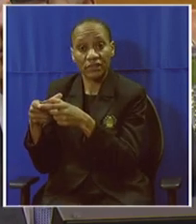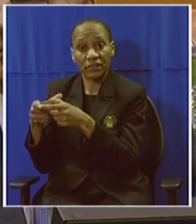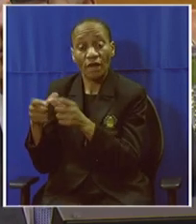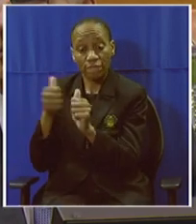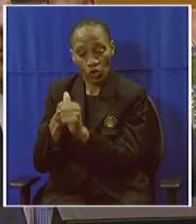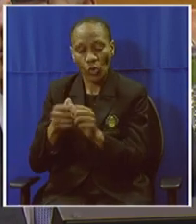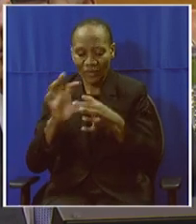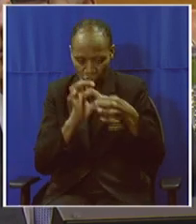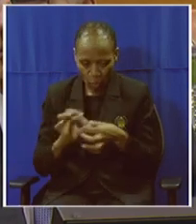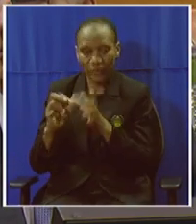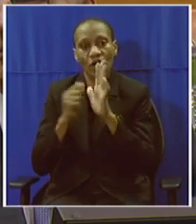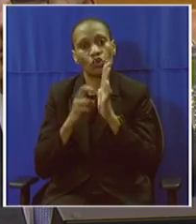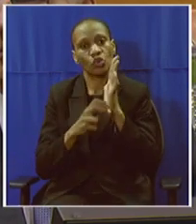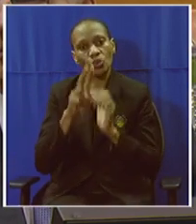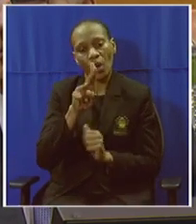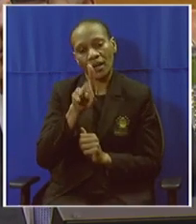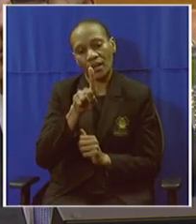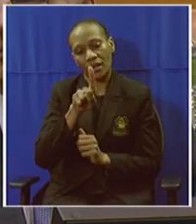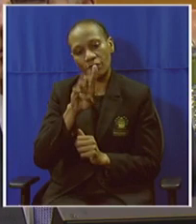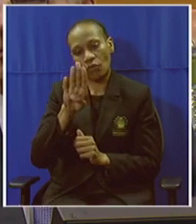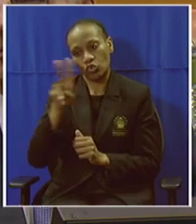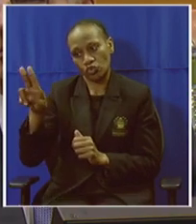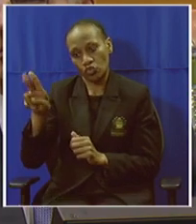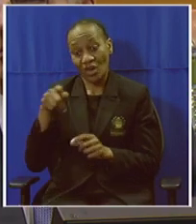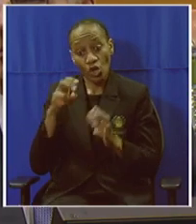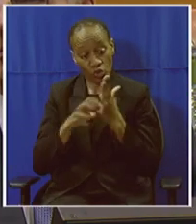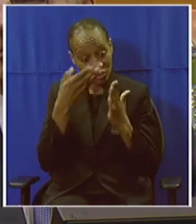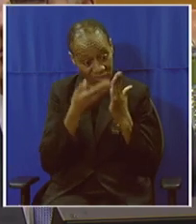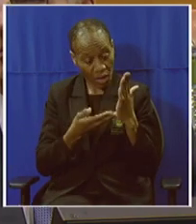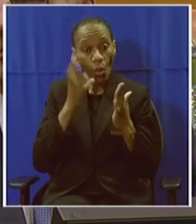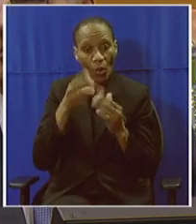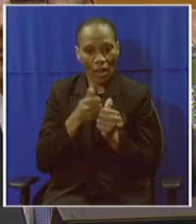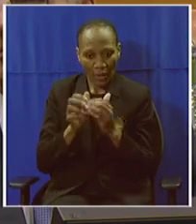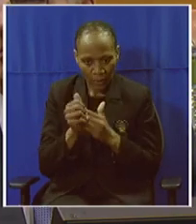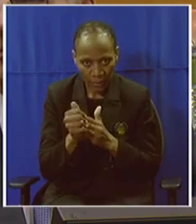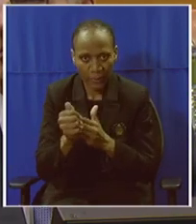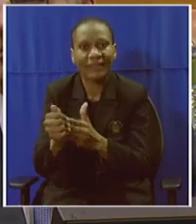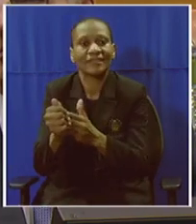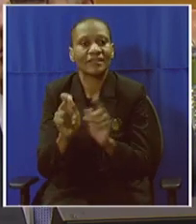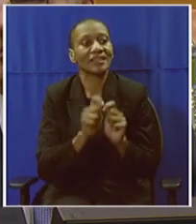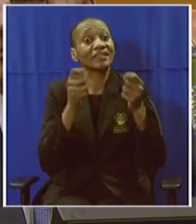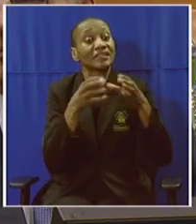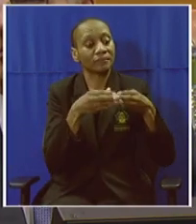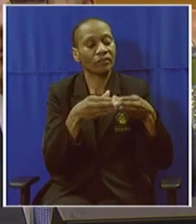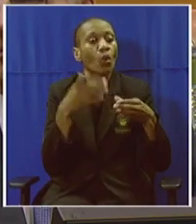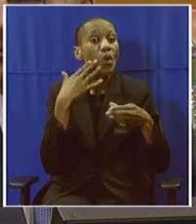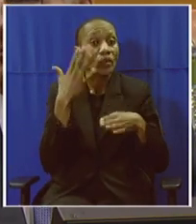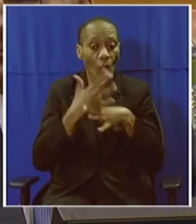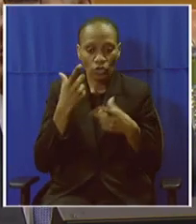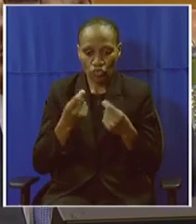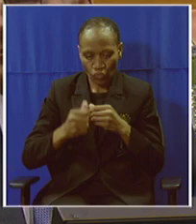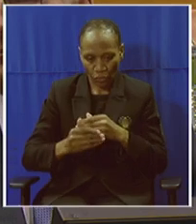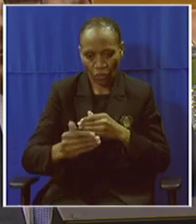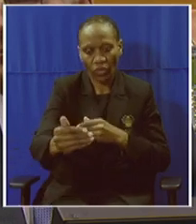rules 142 to be the coordinating body for the duration of the sixth